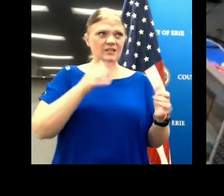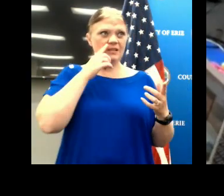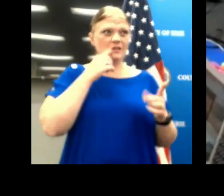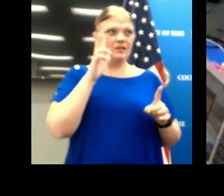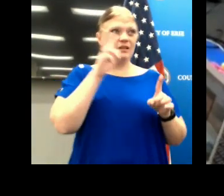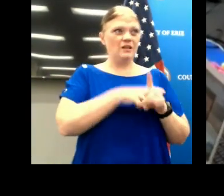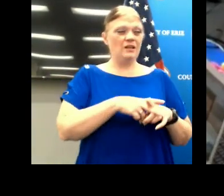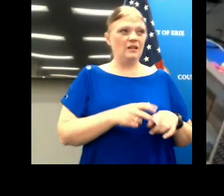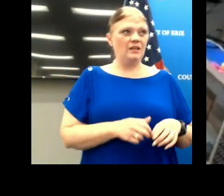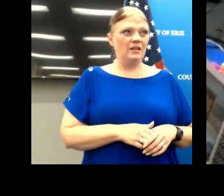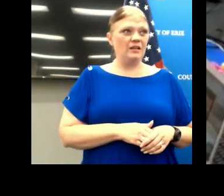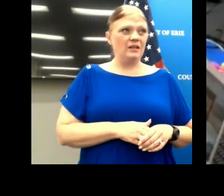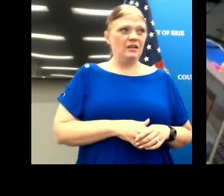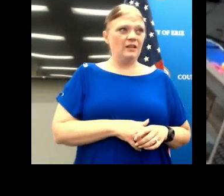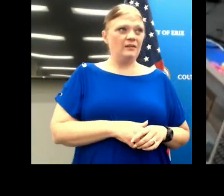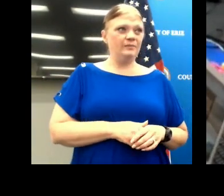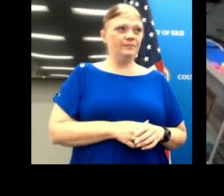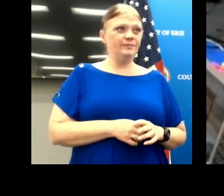mention that soon.